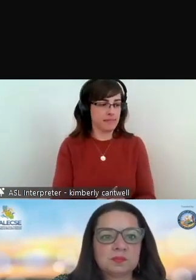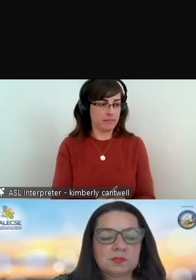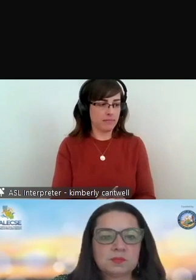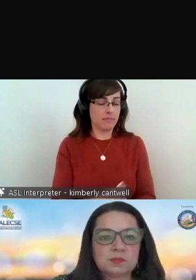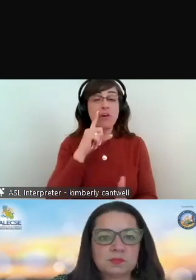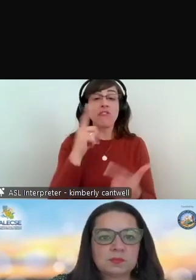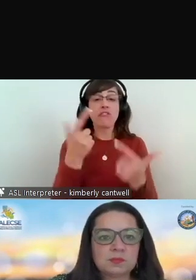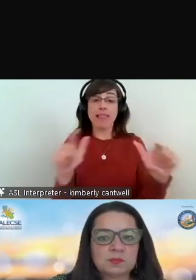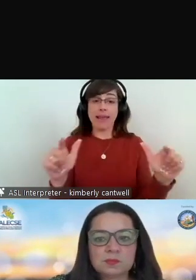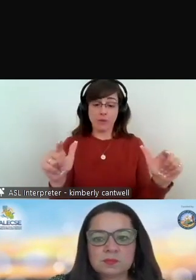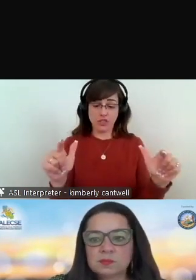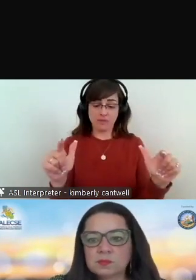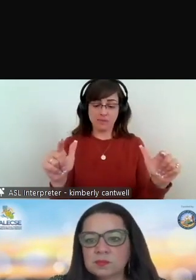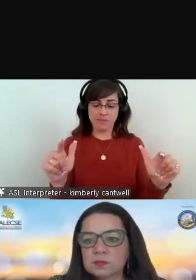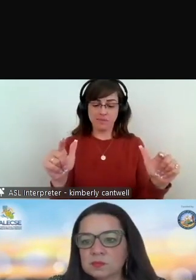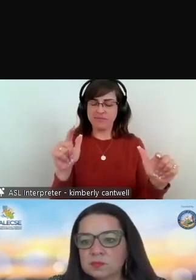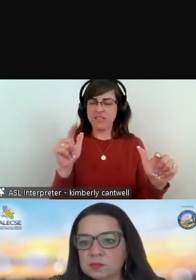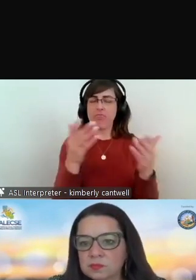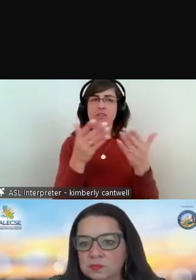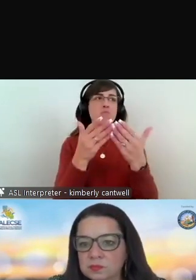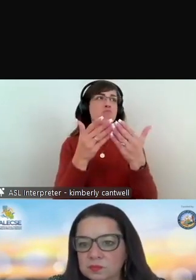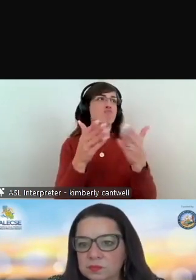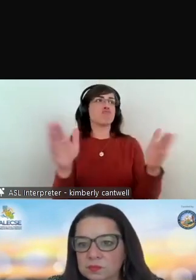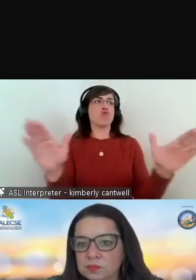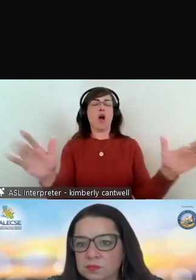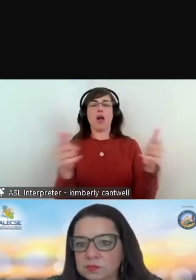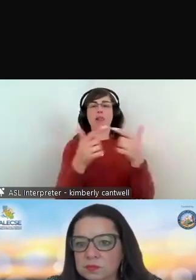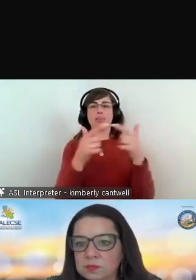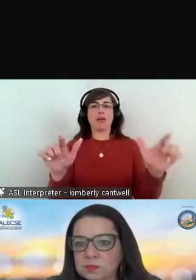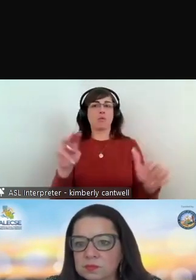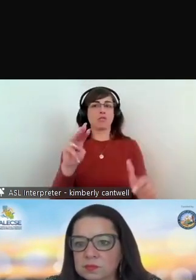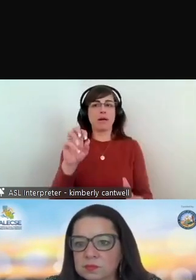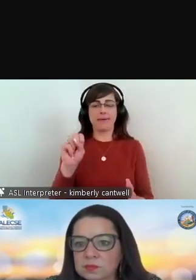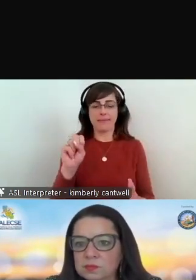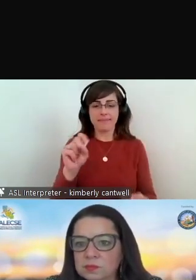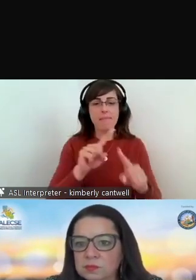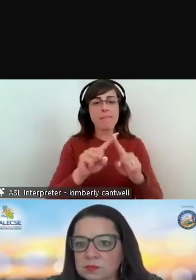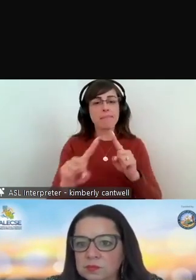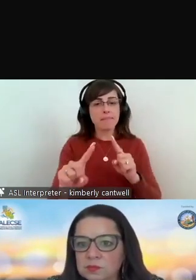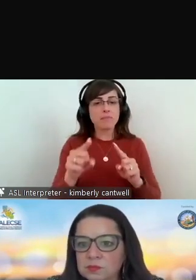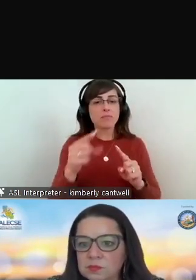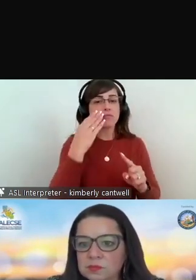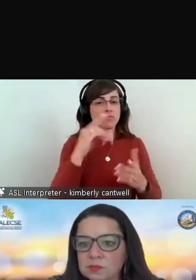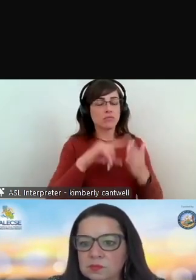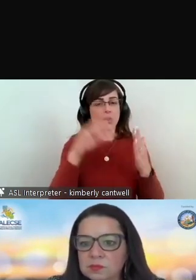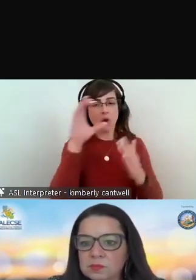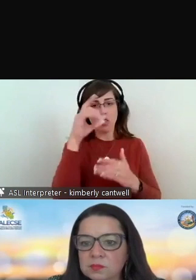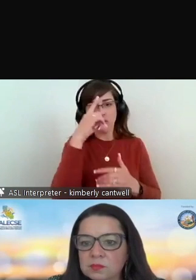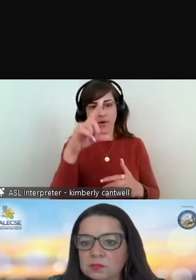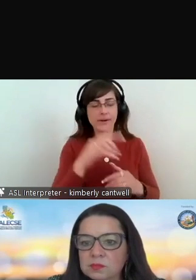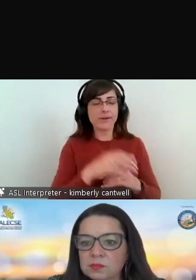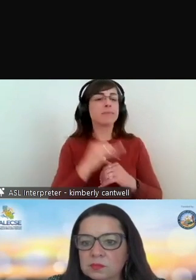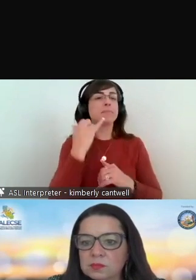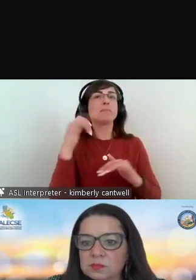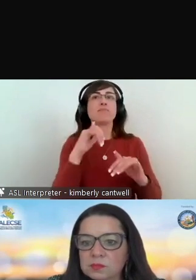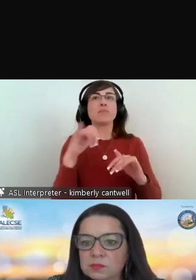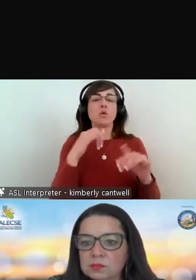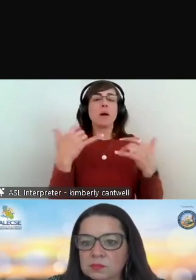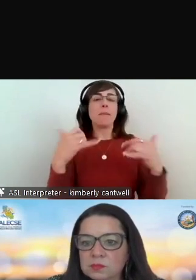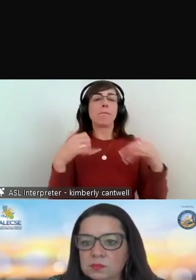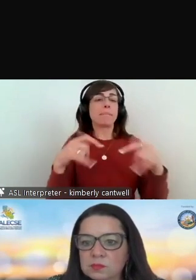For language, these are just very broad language milestones, but so you know what to look for. Just if you're doing a